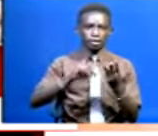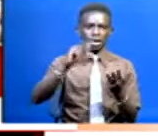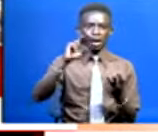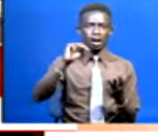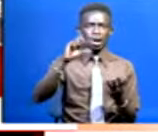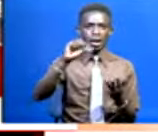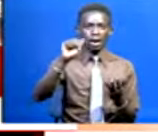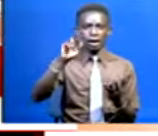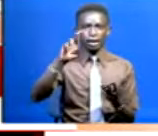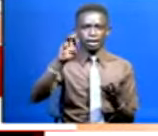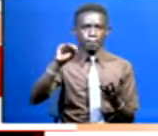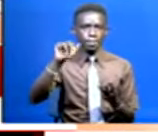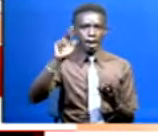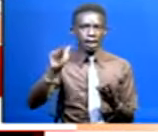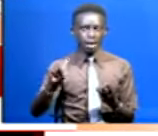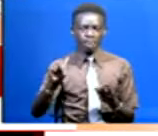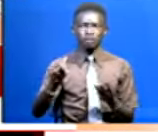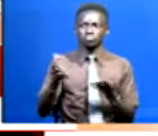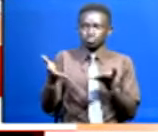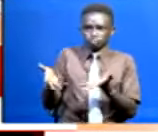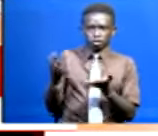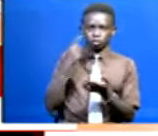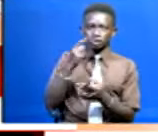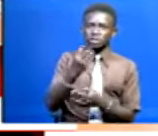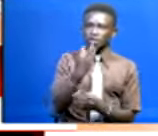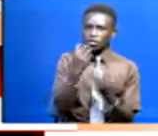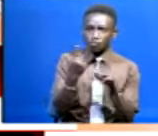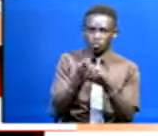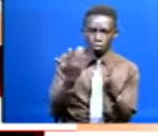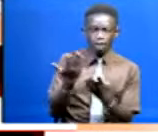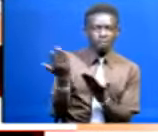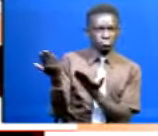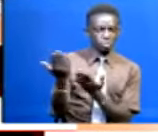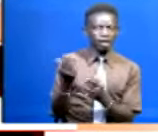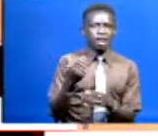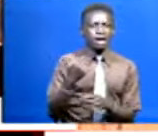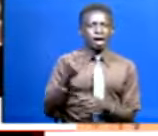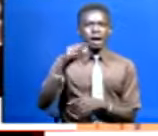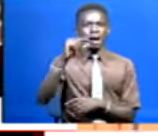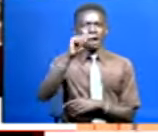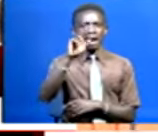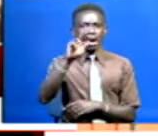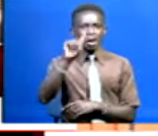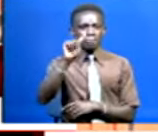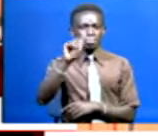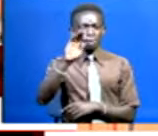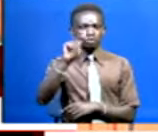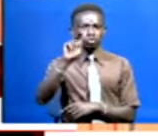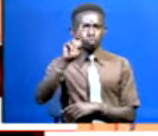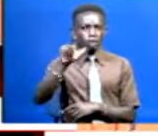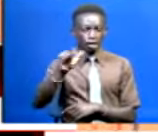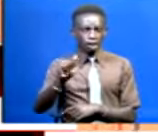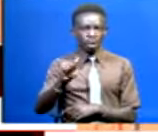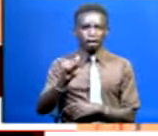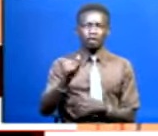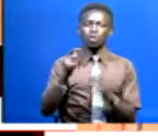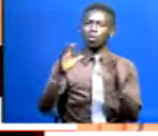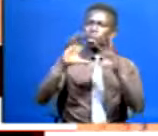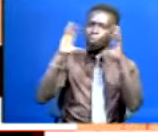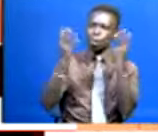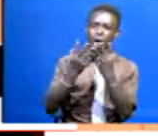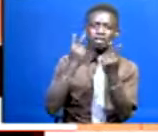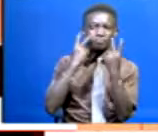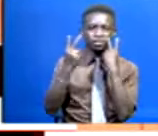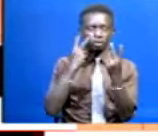leo, baka upande ya Garbatula na Merti, World Vision imeshughulikia. Na wengi wenu ambayo mko hapa